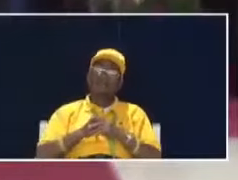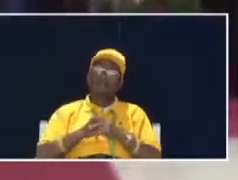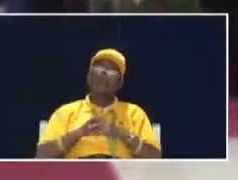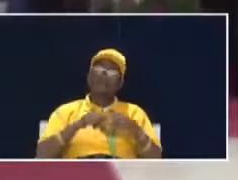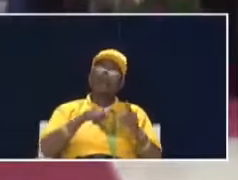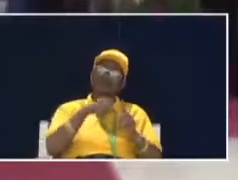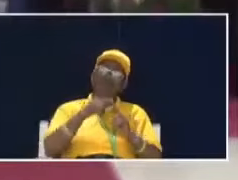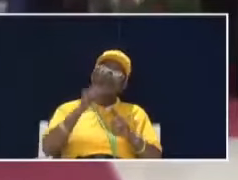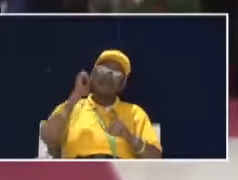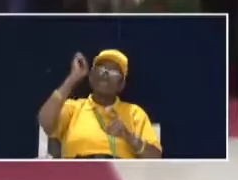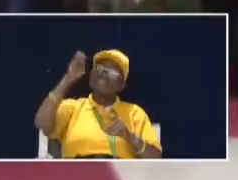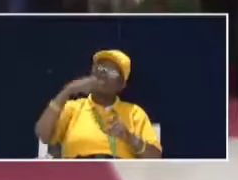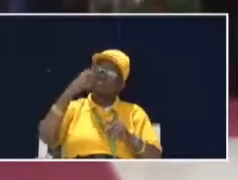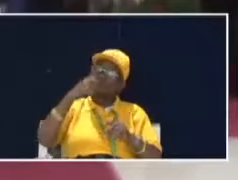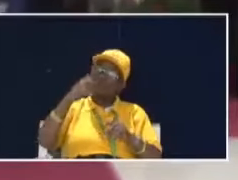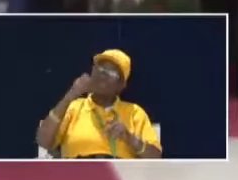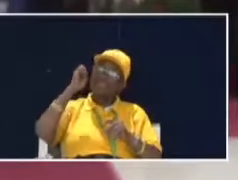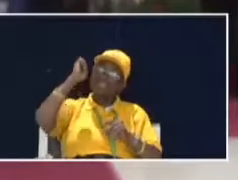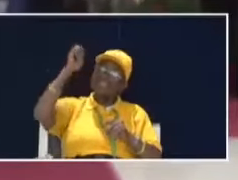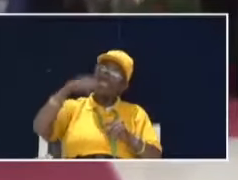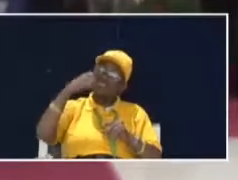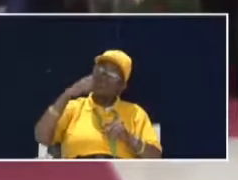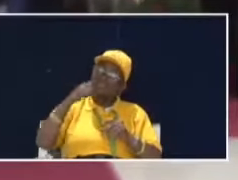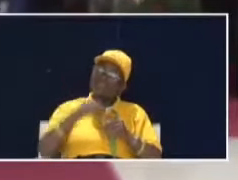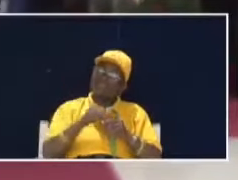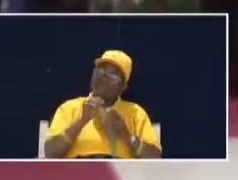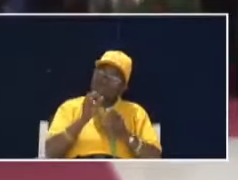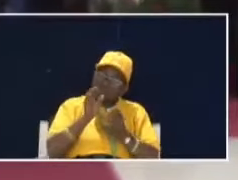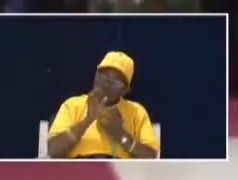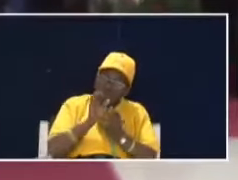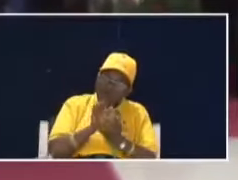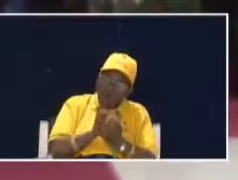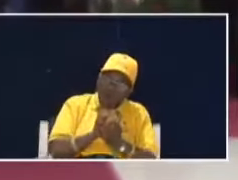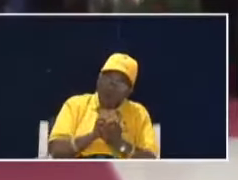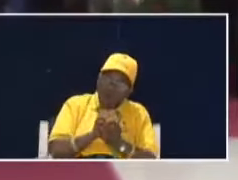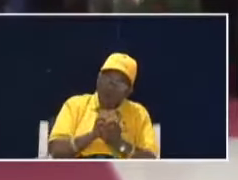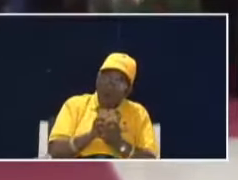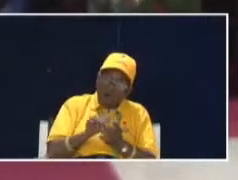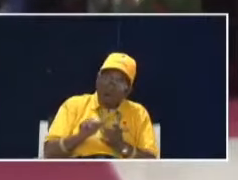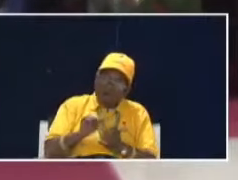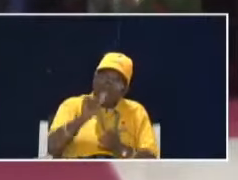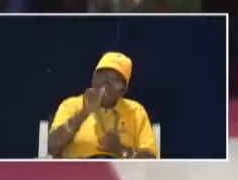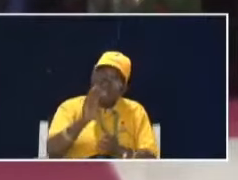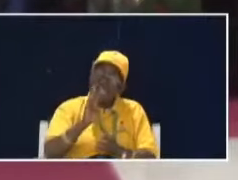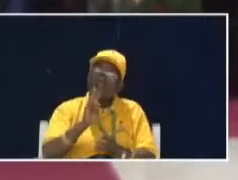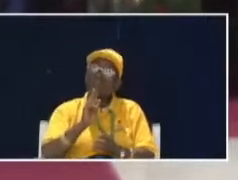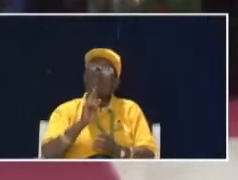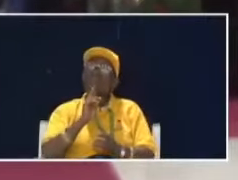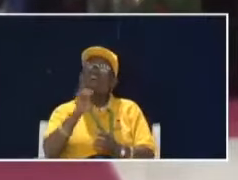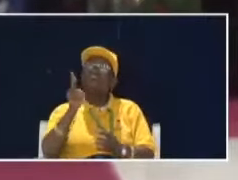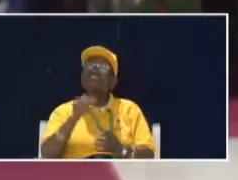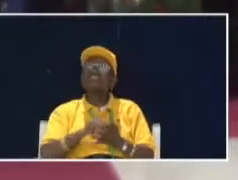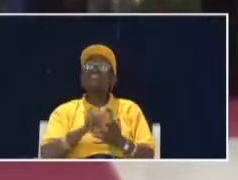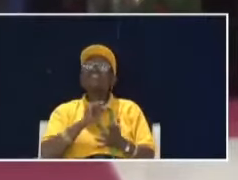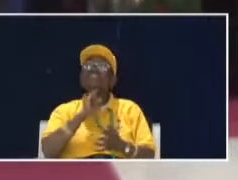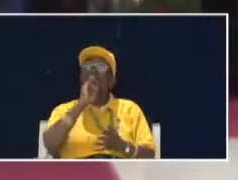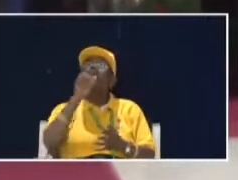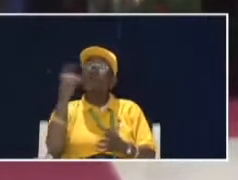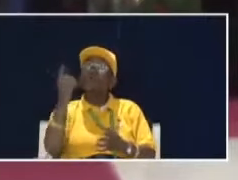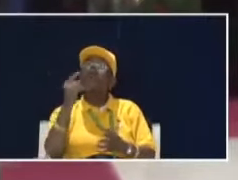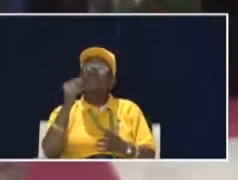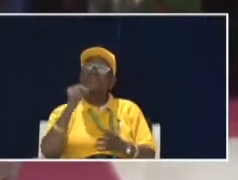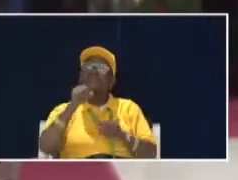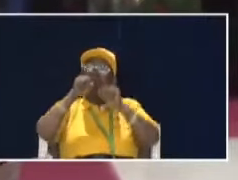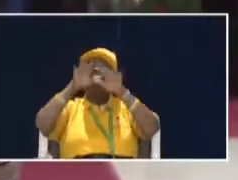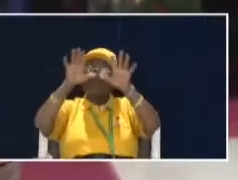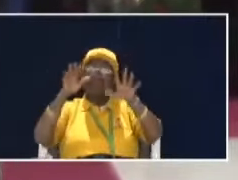When he speaks in small, still voice, and so only blessed ears can